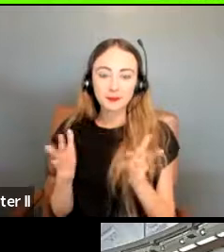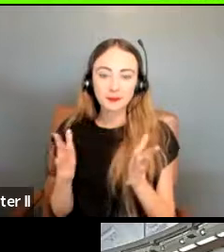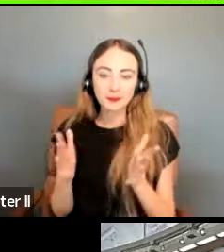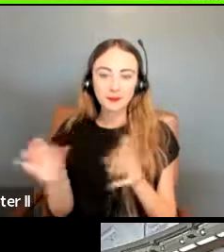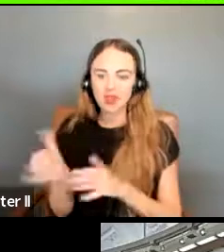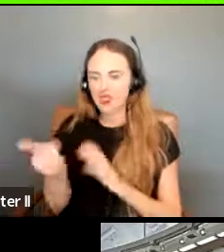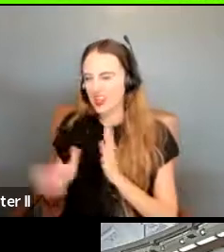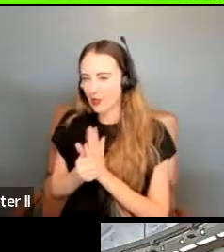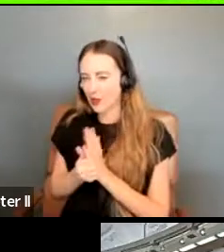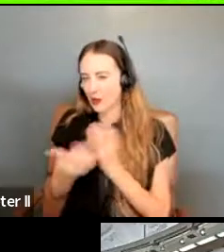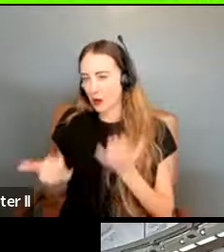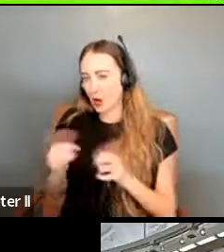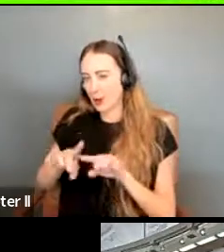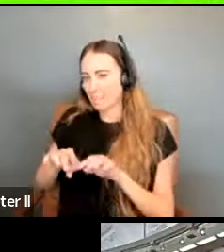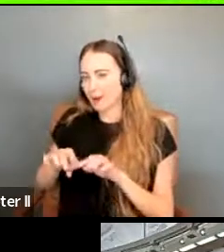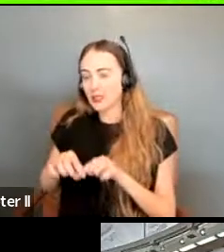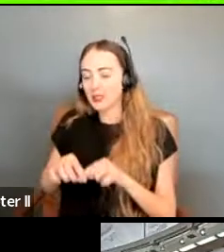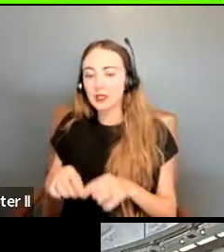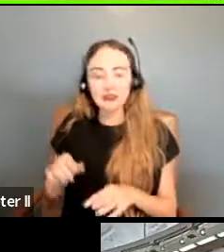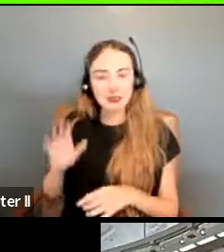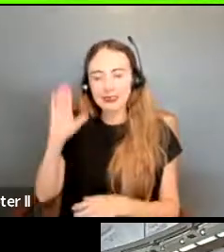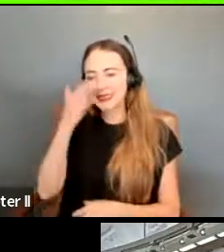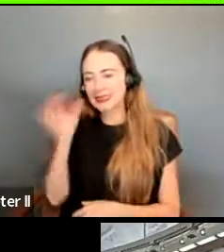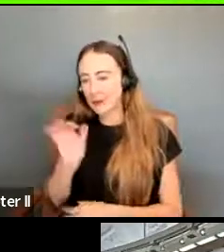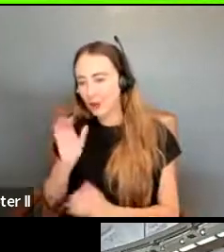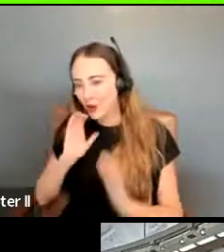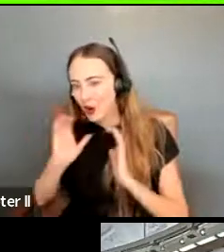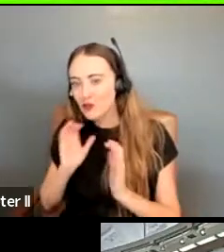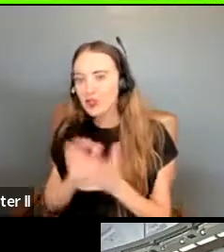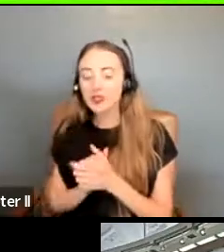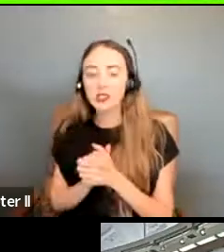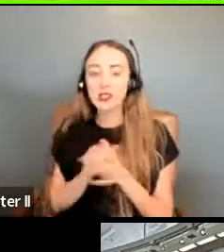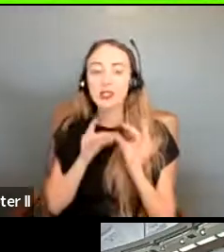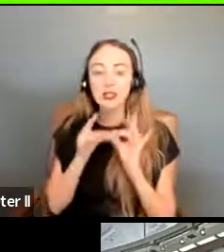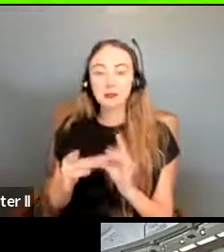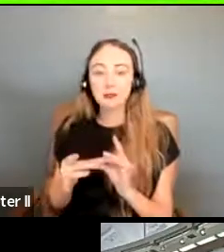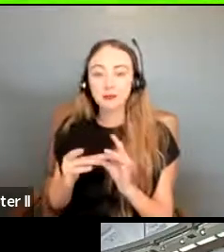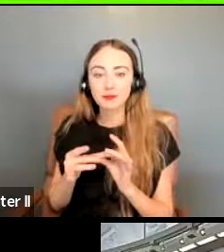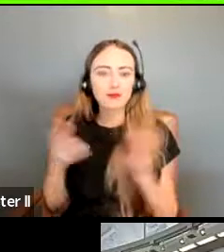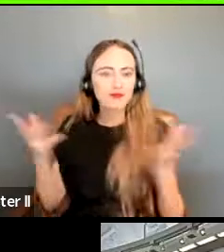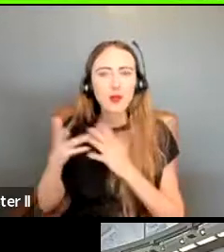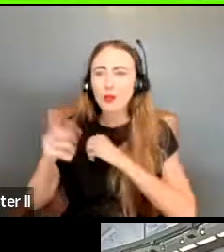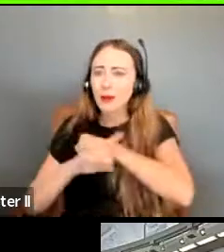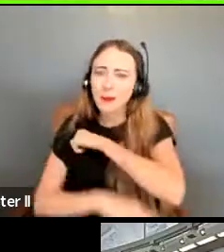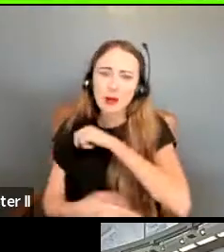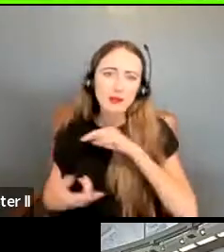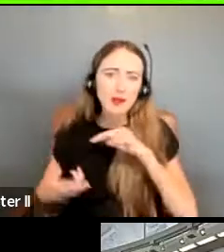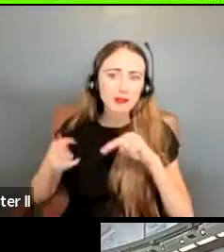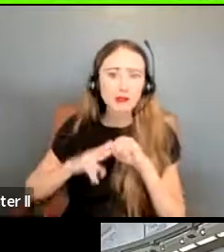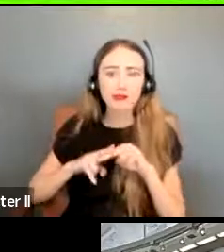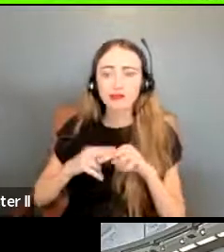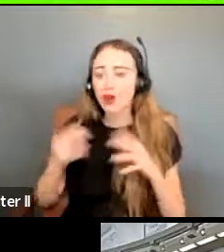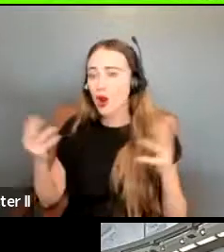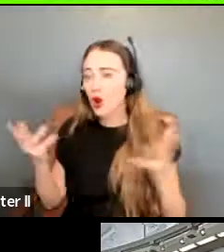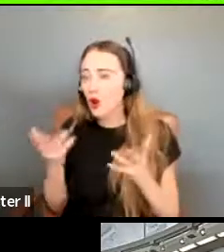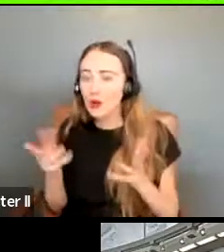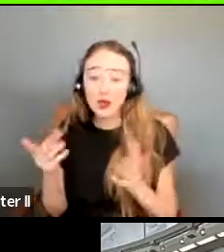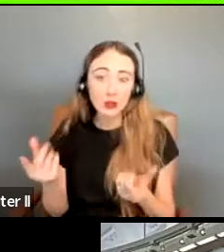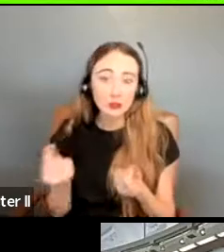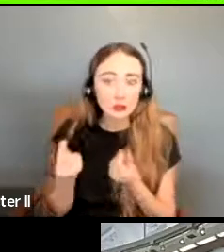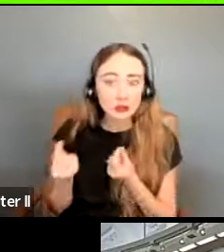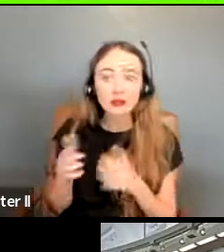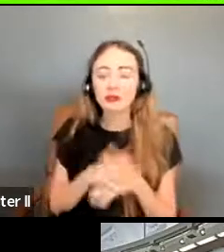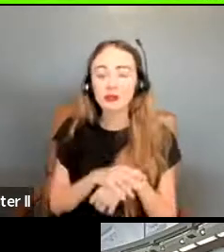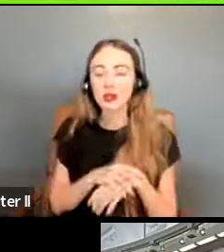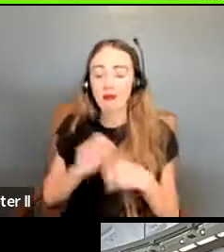amendment that's pending, and that's a similar conversation I think we'll have in terms of what are penalty enhancements, what do those do, and